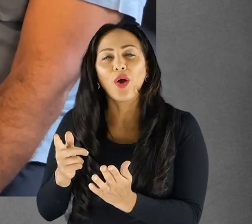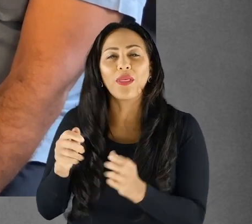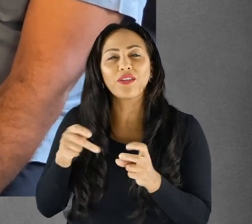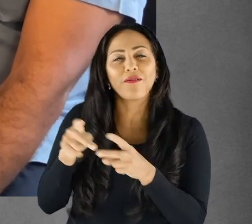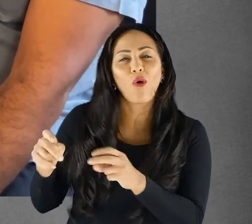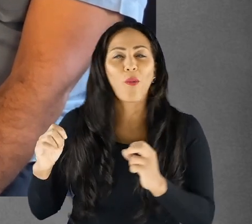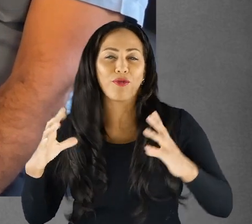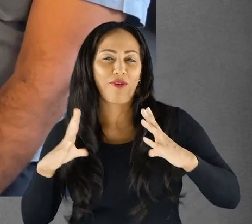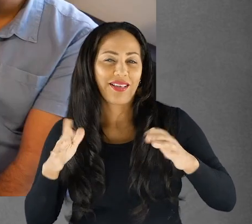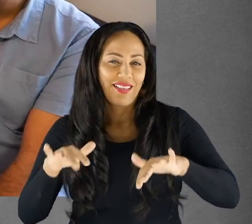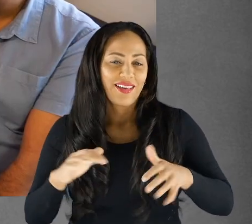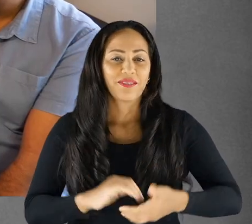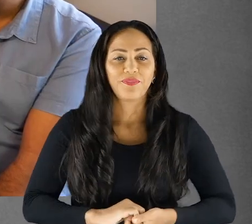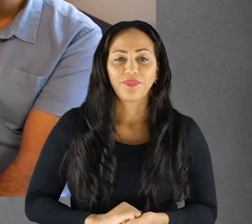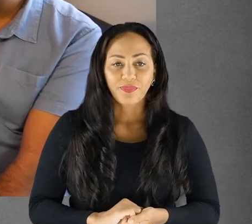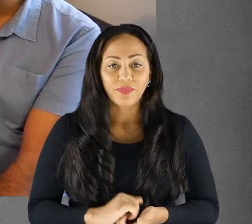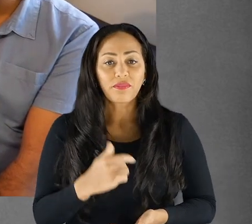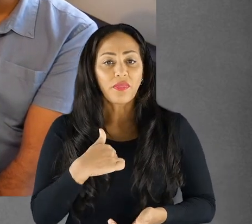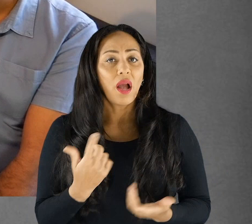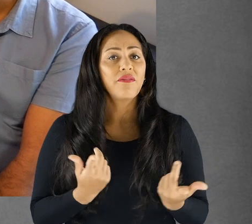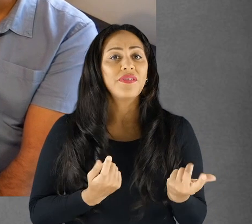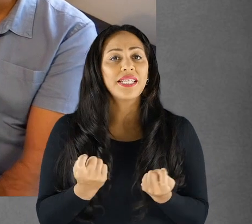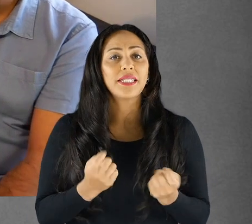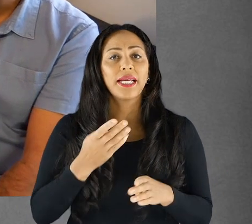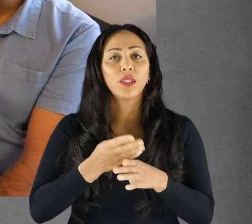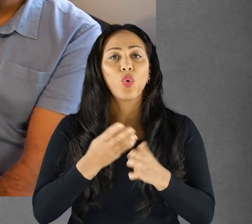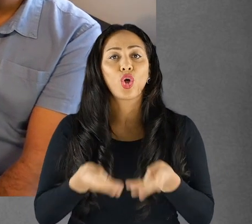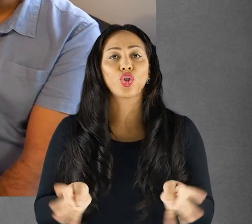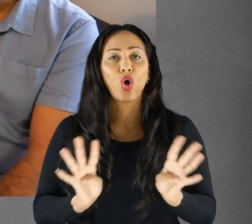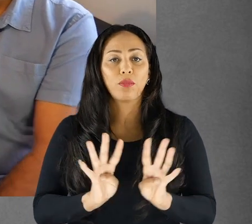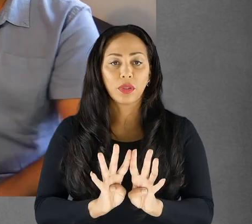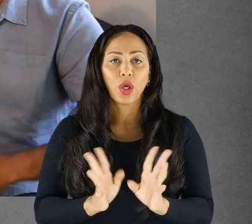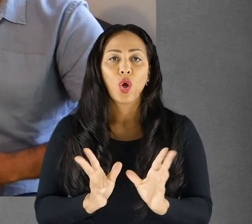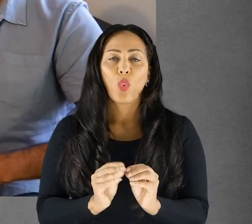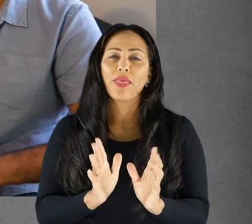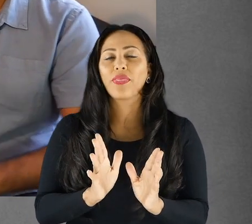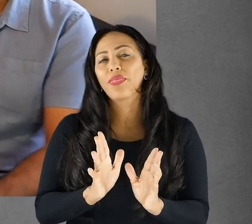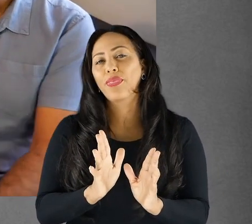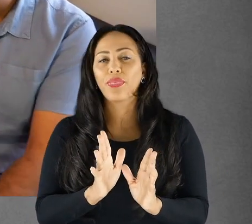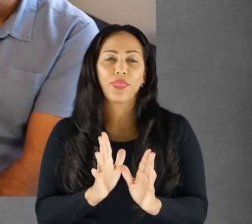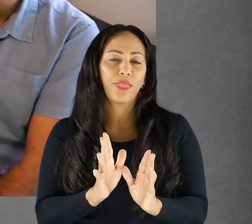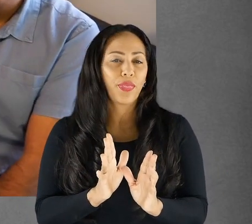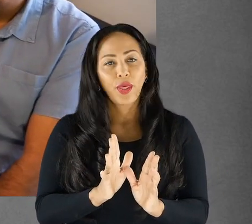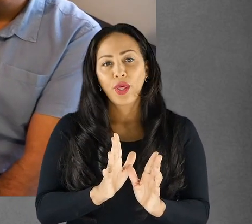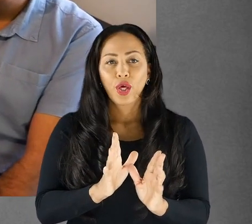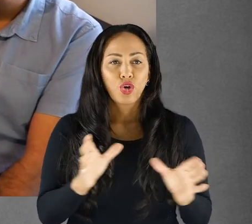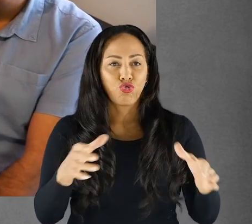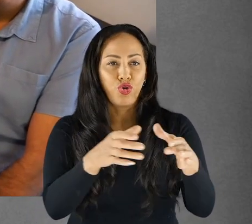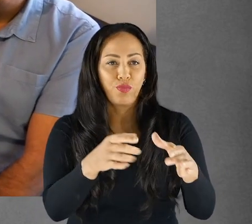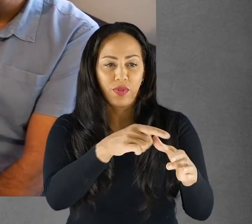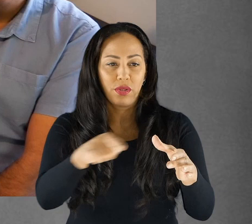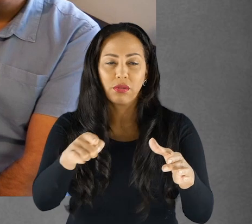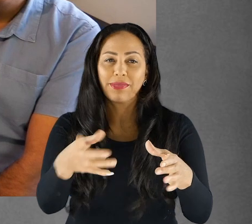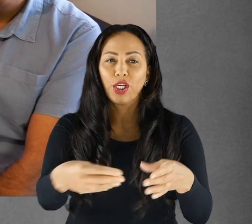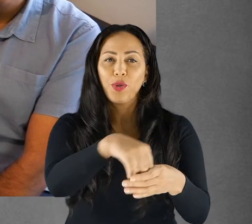who I work with and for. Facilitate workshops with often with target groups that includes